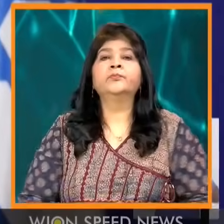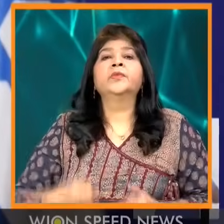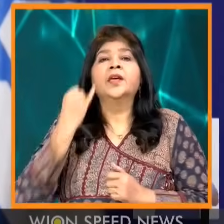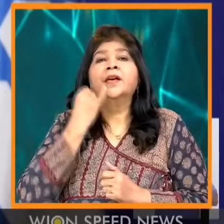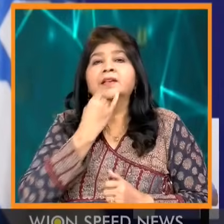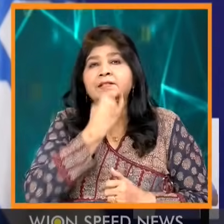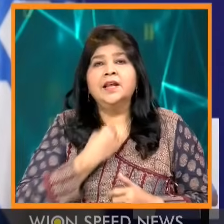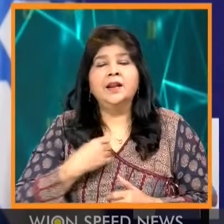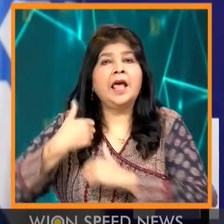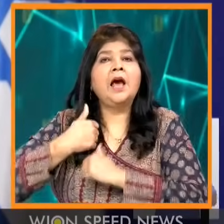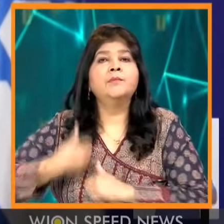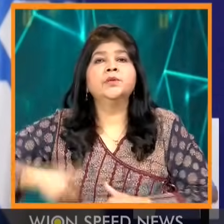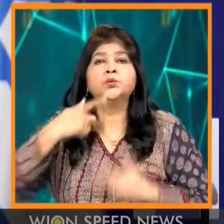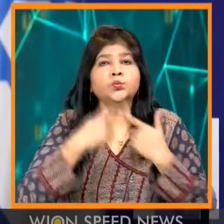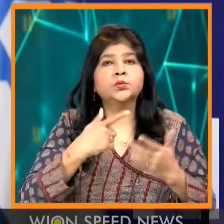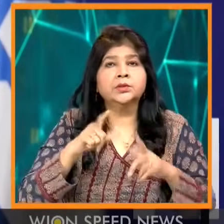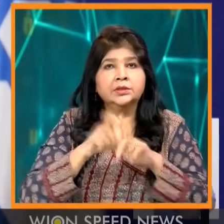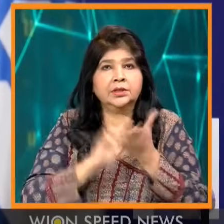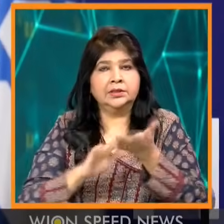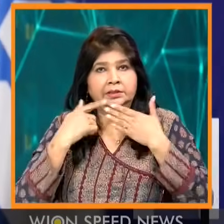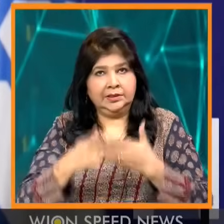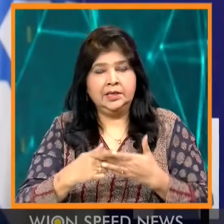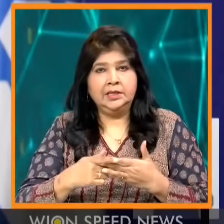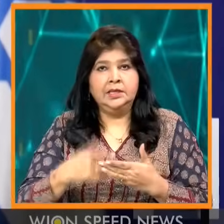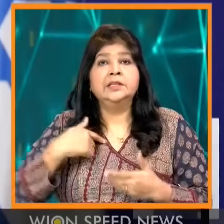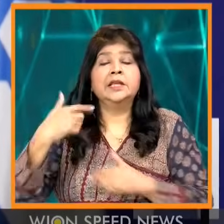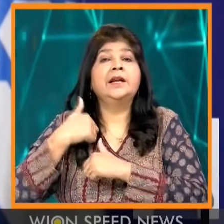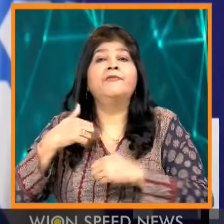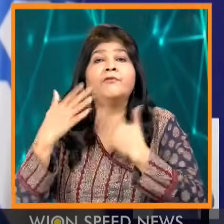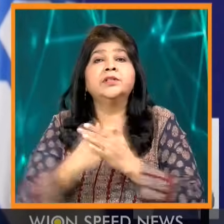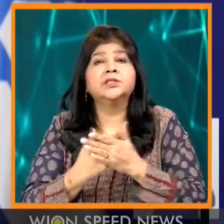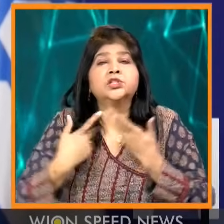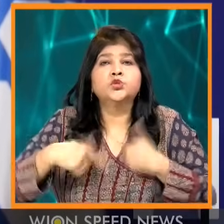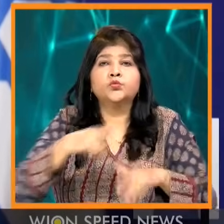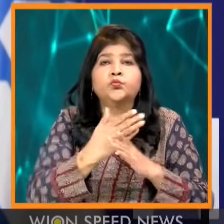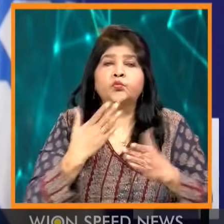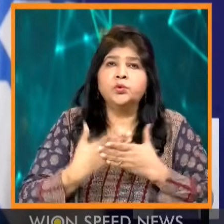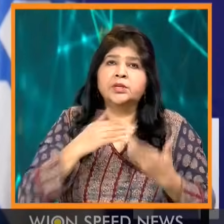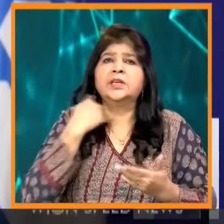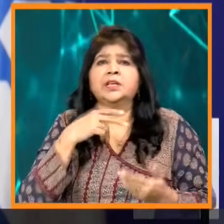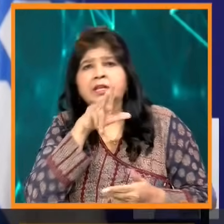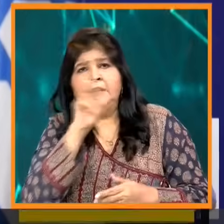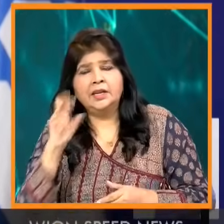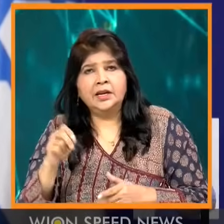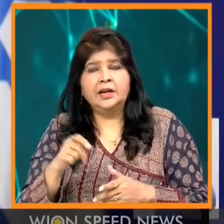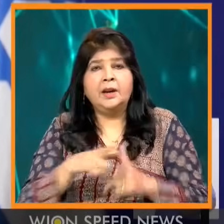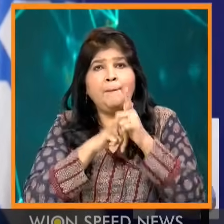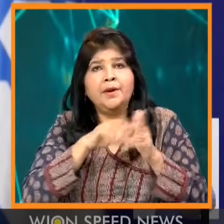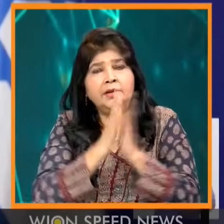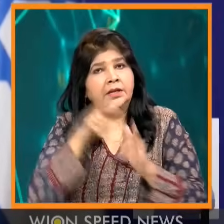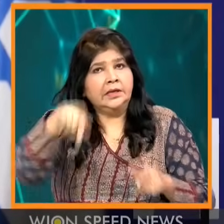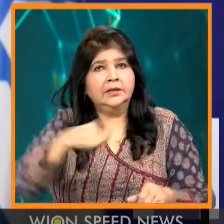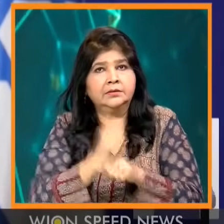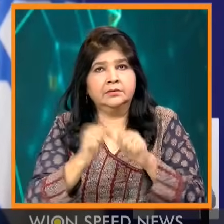Israeli Army spokesperson Daniel Hagari has said that the Israeli Defense Forces have killed around 8,000 militants in northern Gaza. And he also added